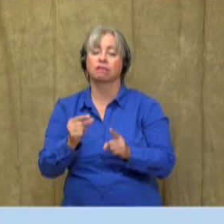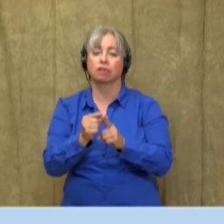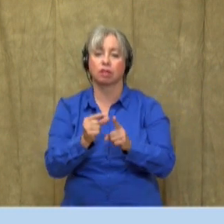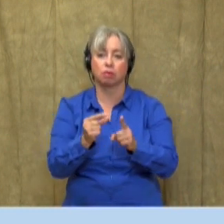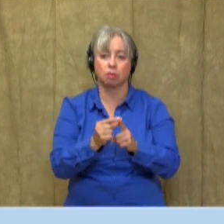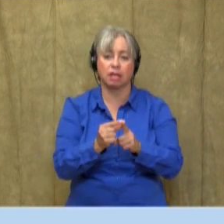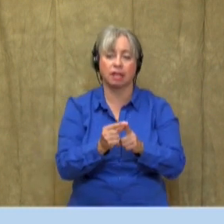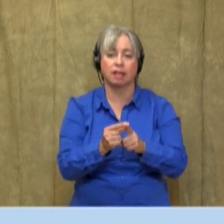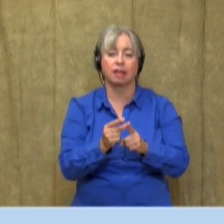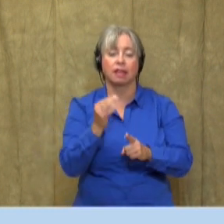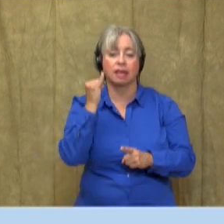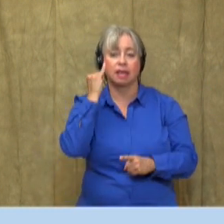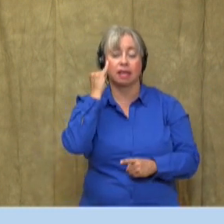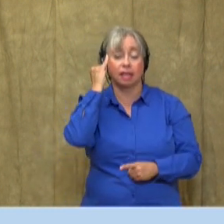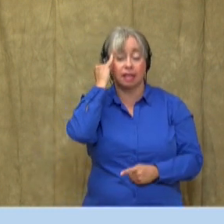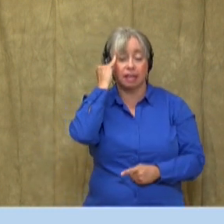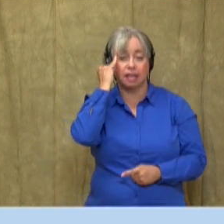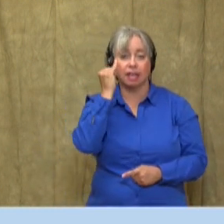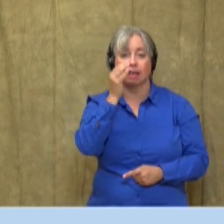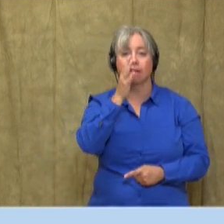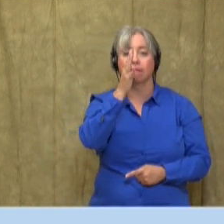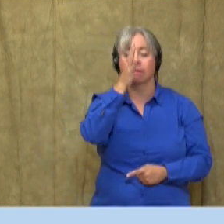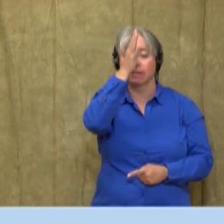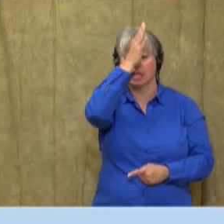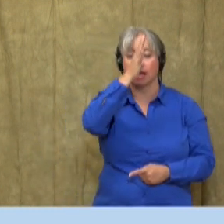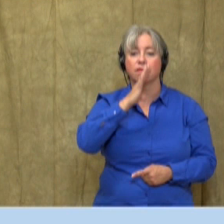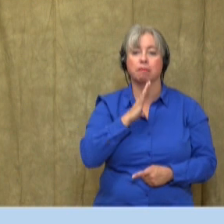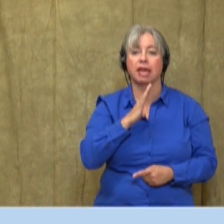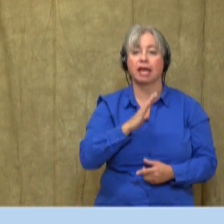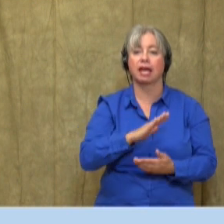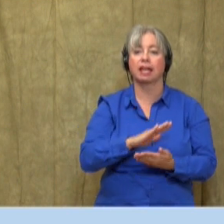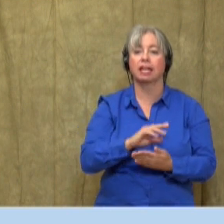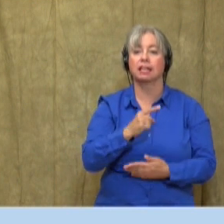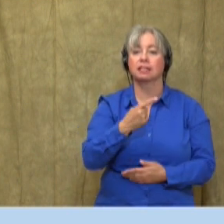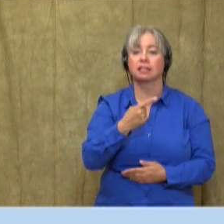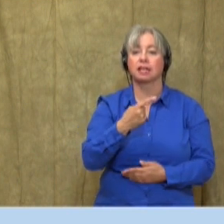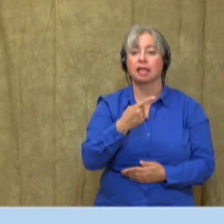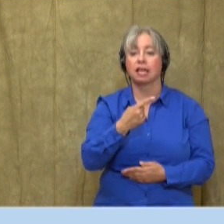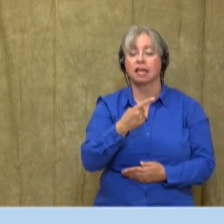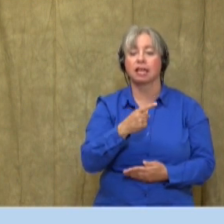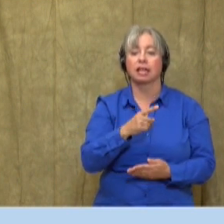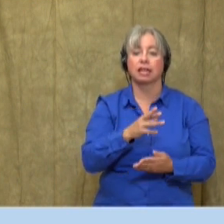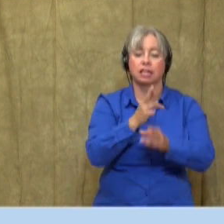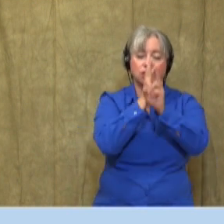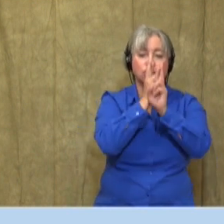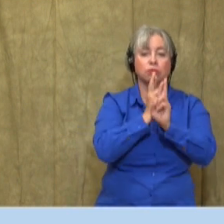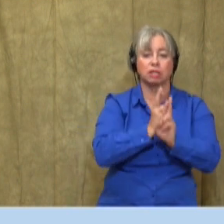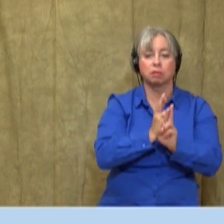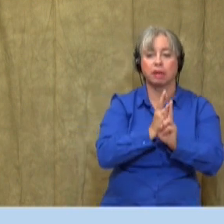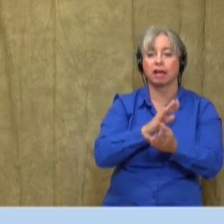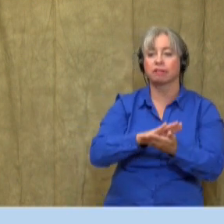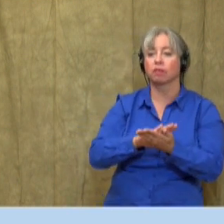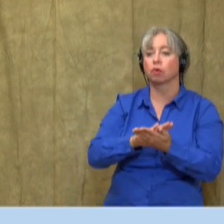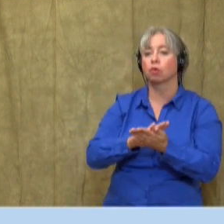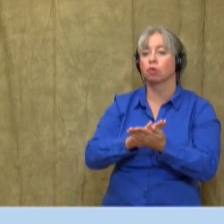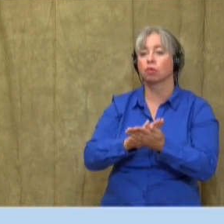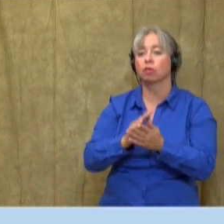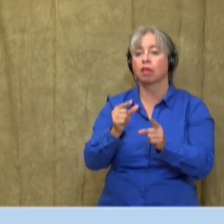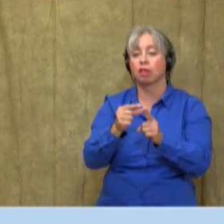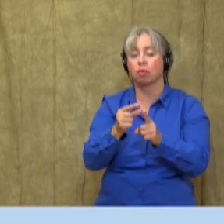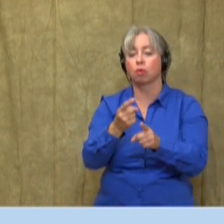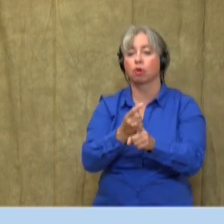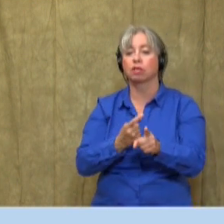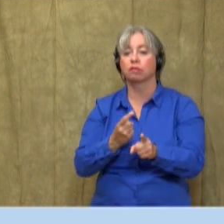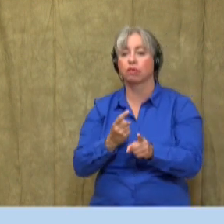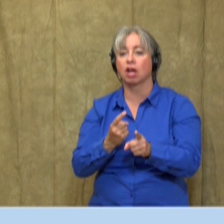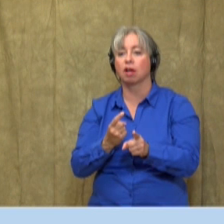is a gentleman, he is considered to be chivalrous, and that comes from the medieval times and the idea of chivalry. And you had to avenge